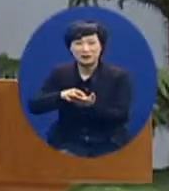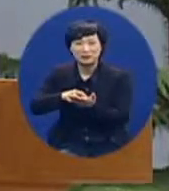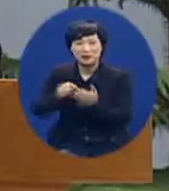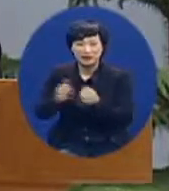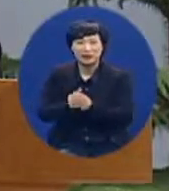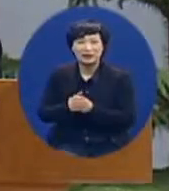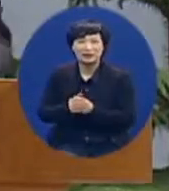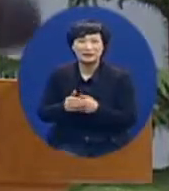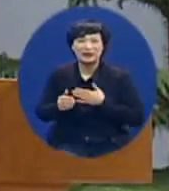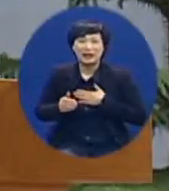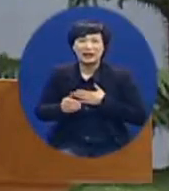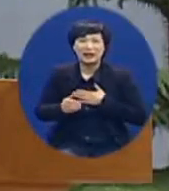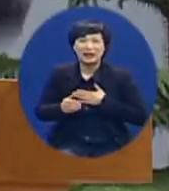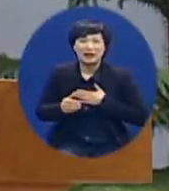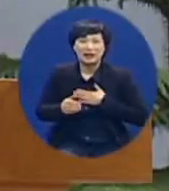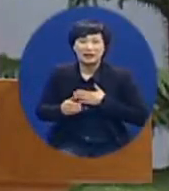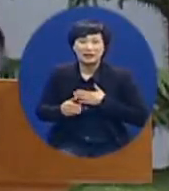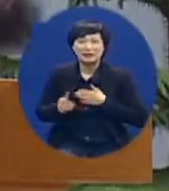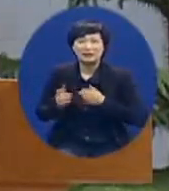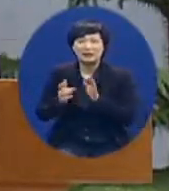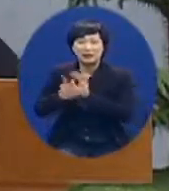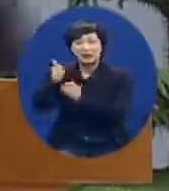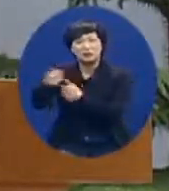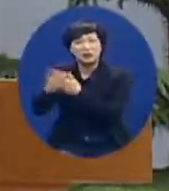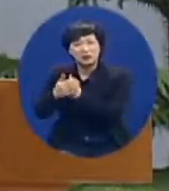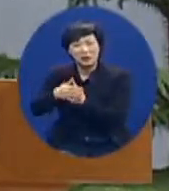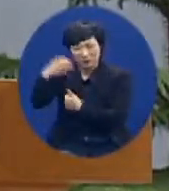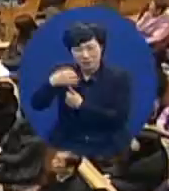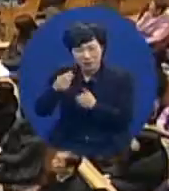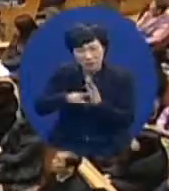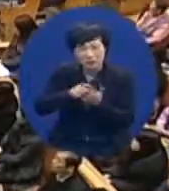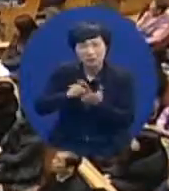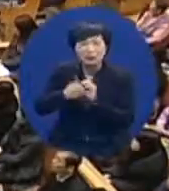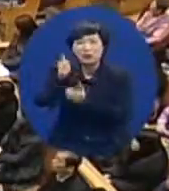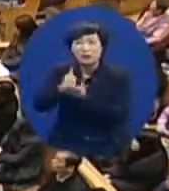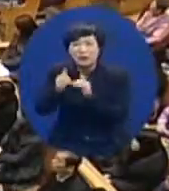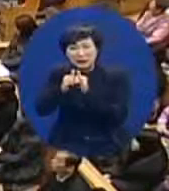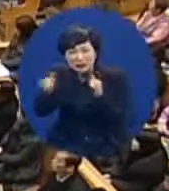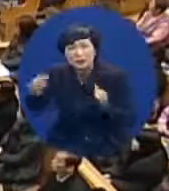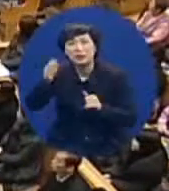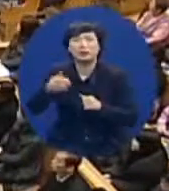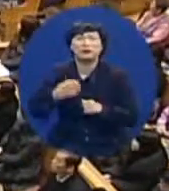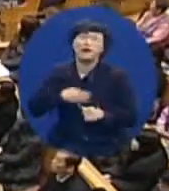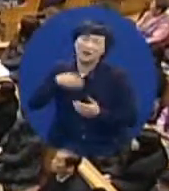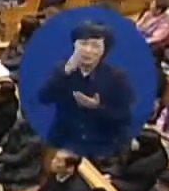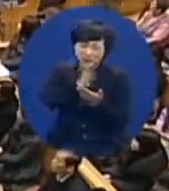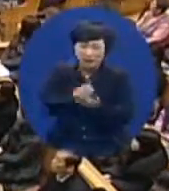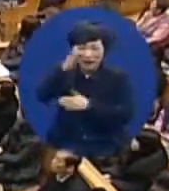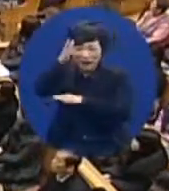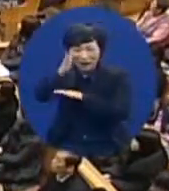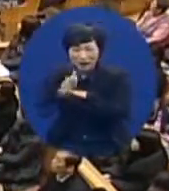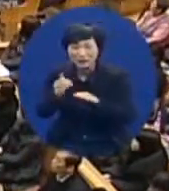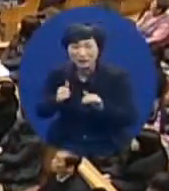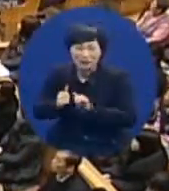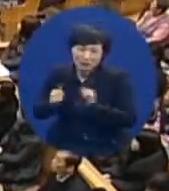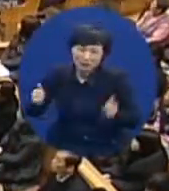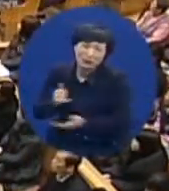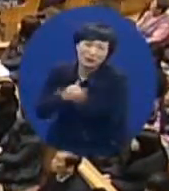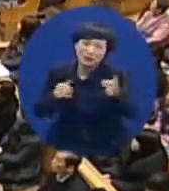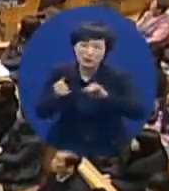can really be persecuted. I bless you in the name of the Lord, not to be troubled, but be joyful.